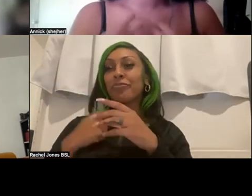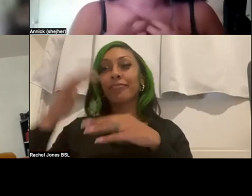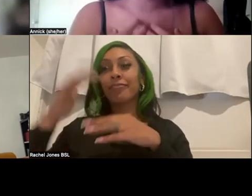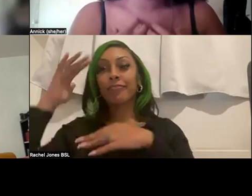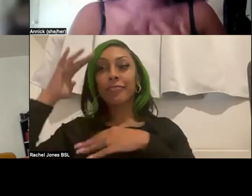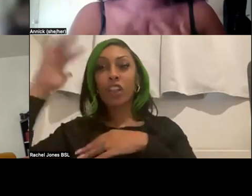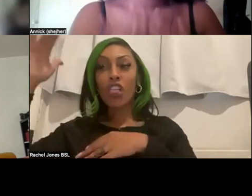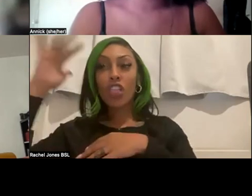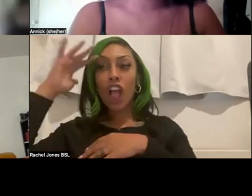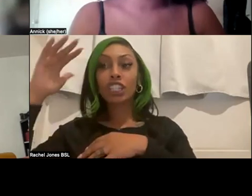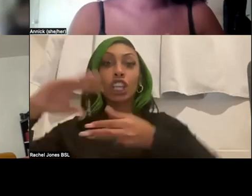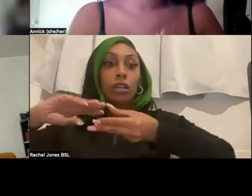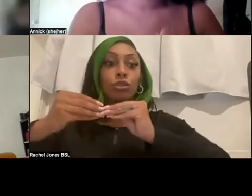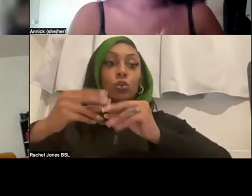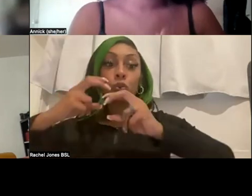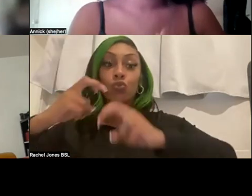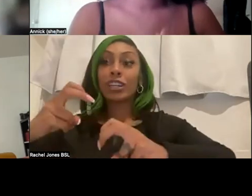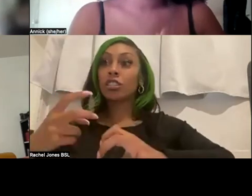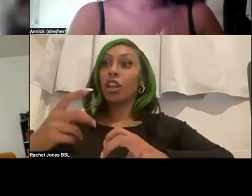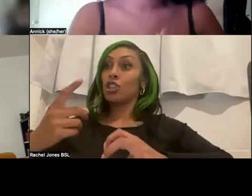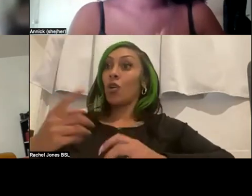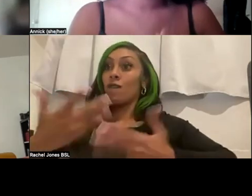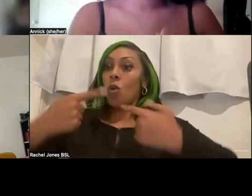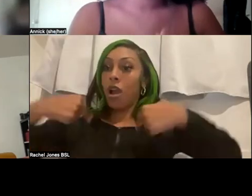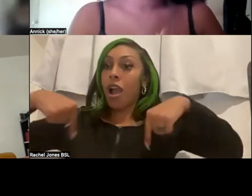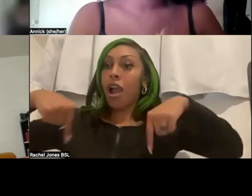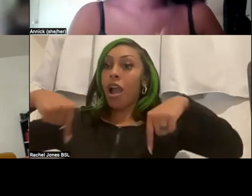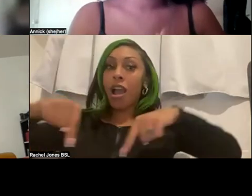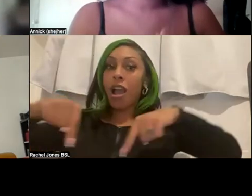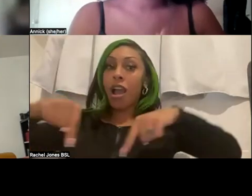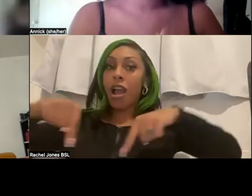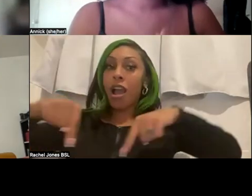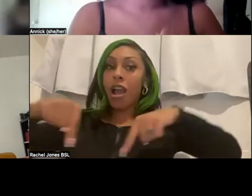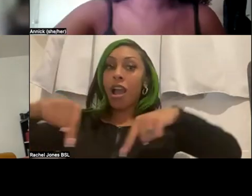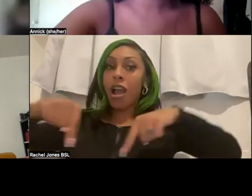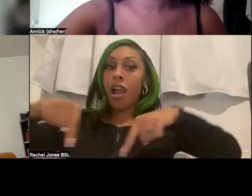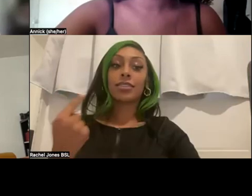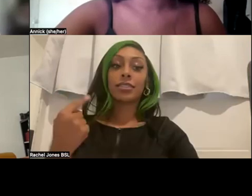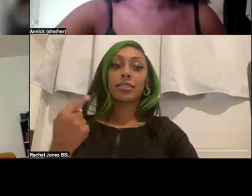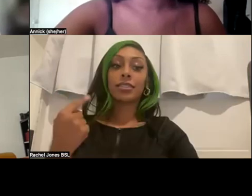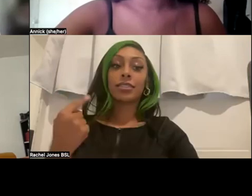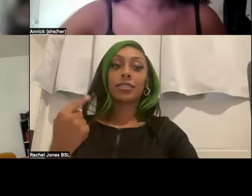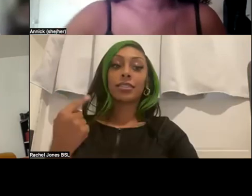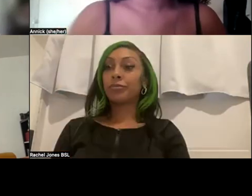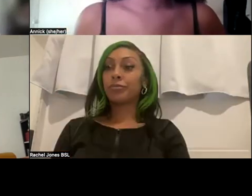research for us by us with our research report. Thank you.